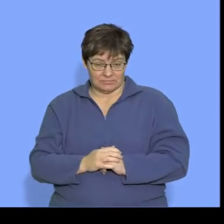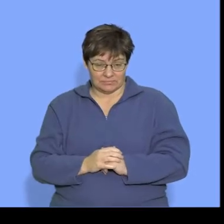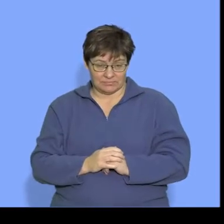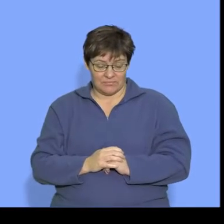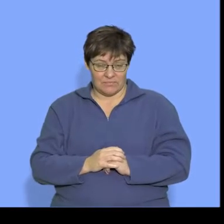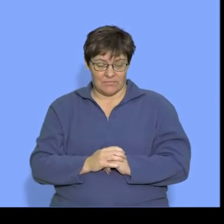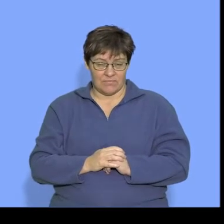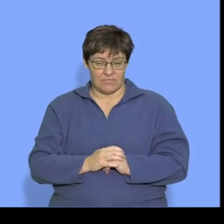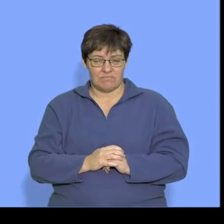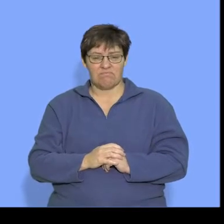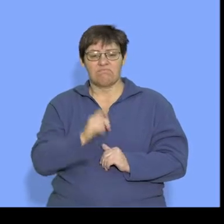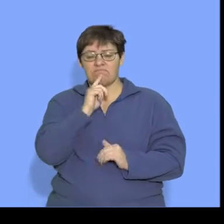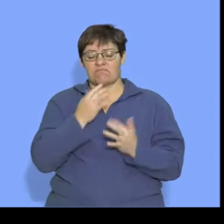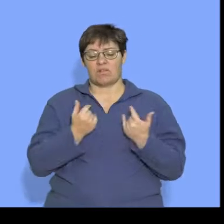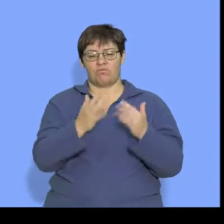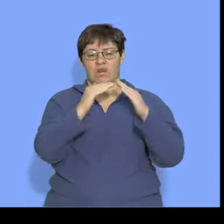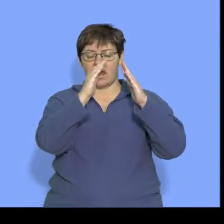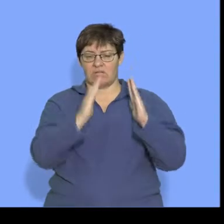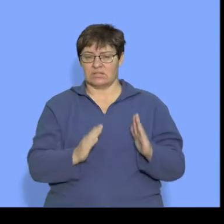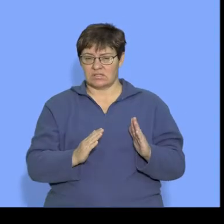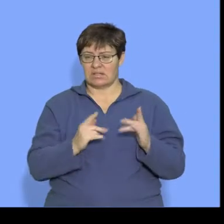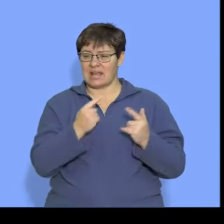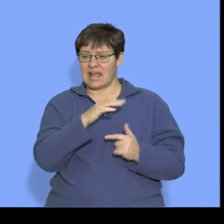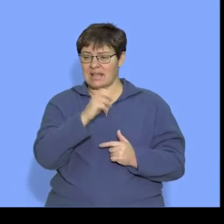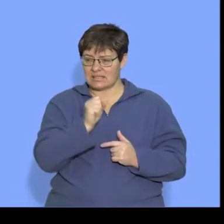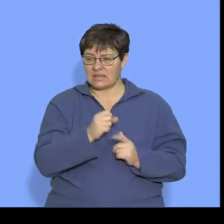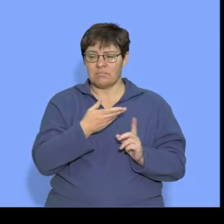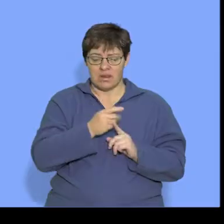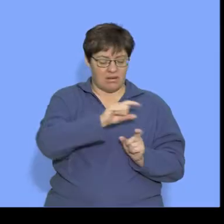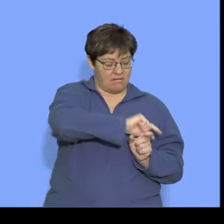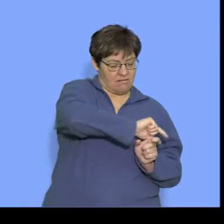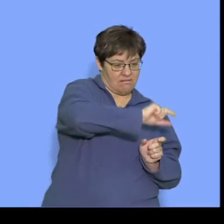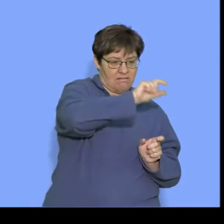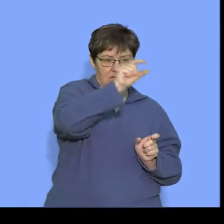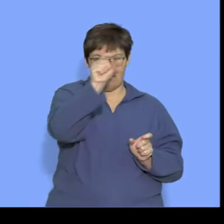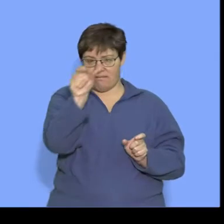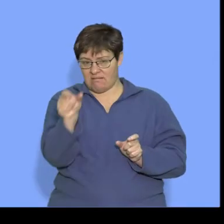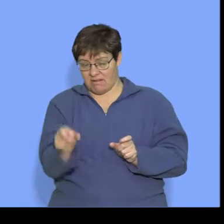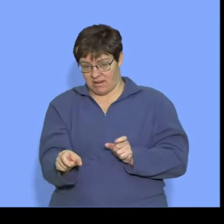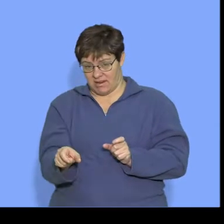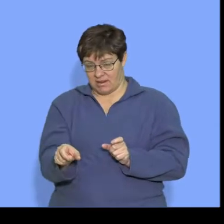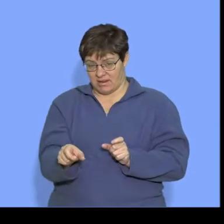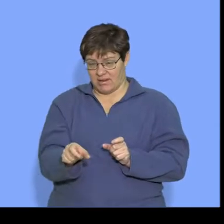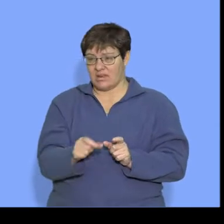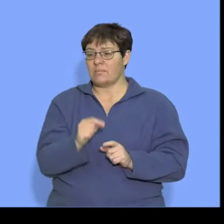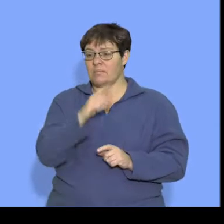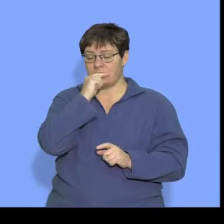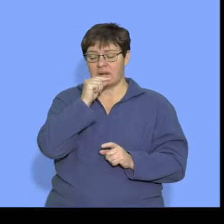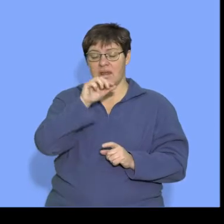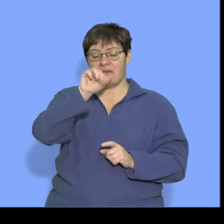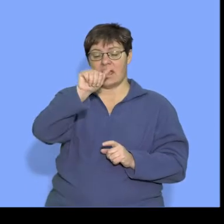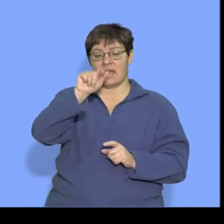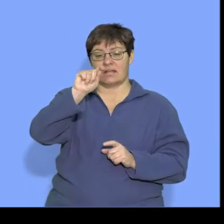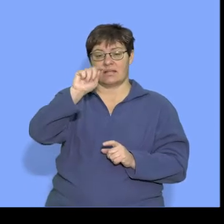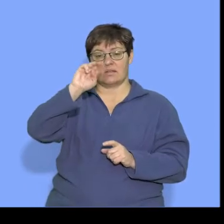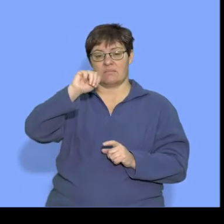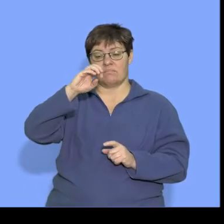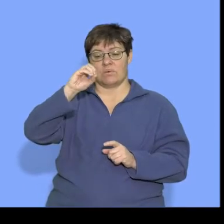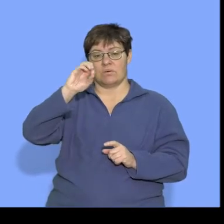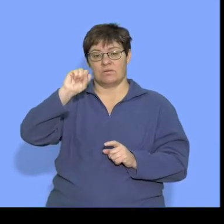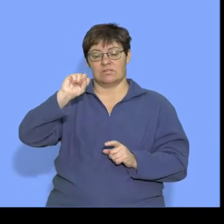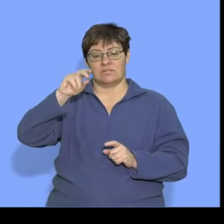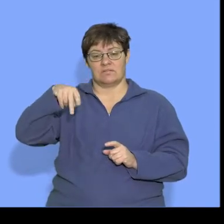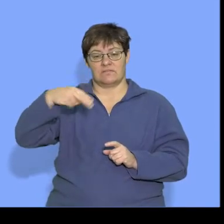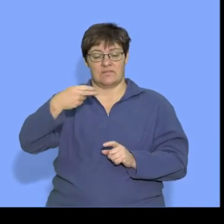the greenhouse gases are gases that are present in this layer around the surface called the atmosphere. So we have the atmosphere made